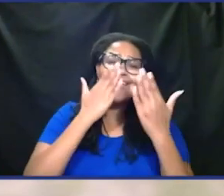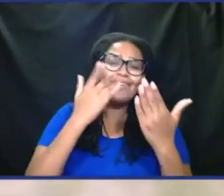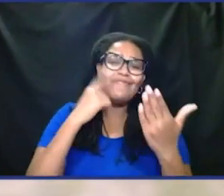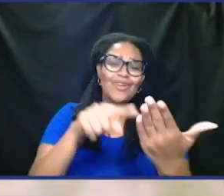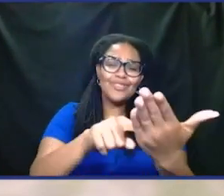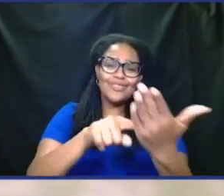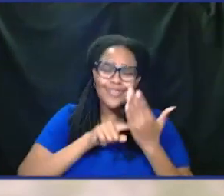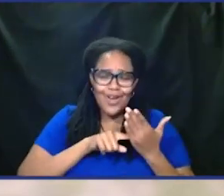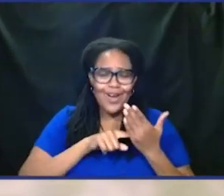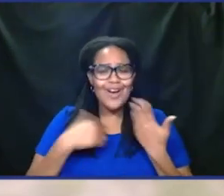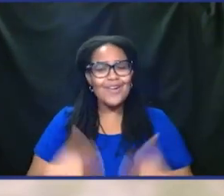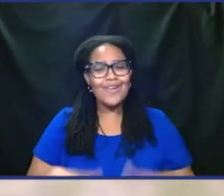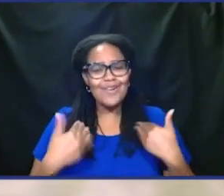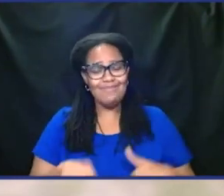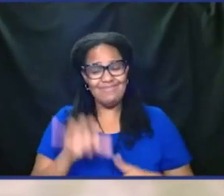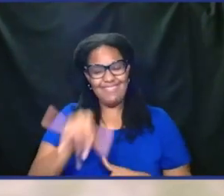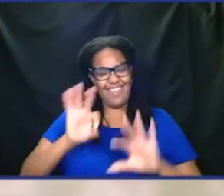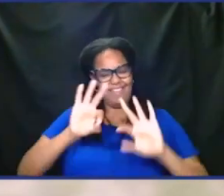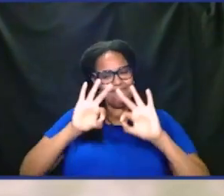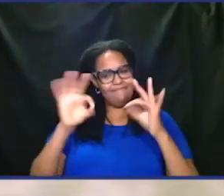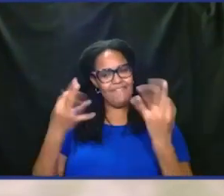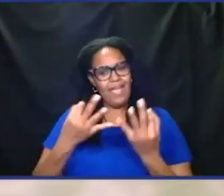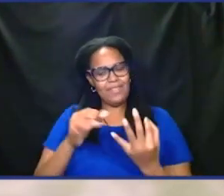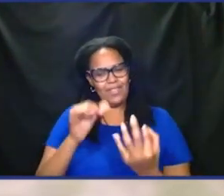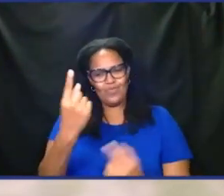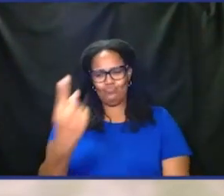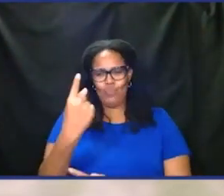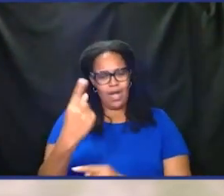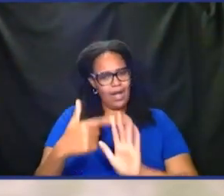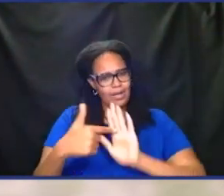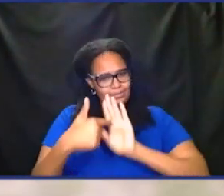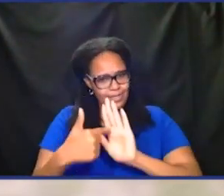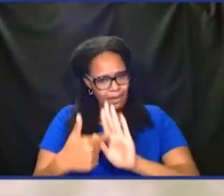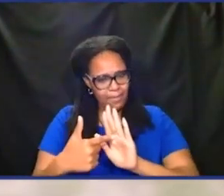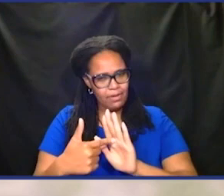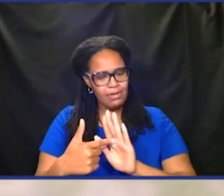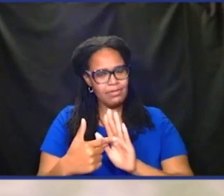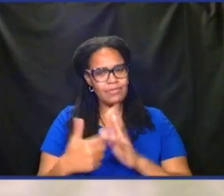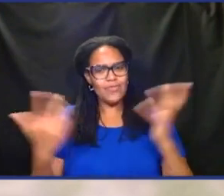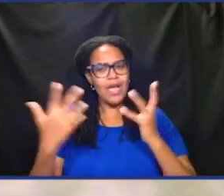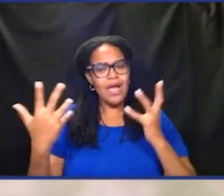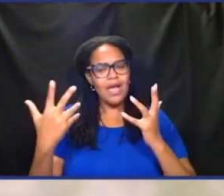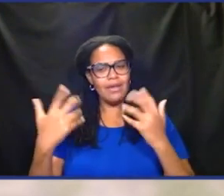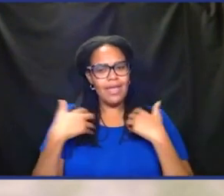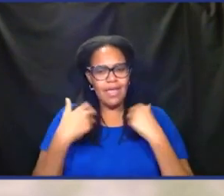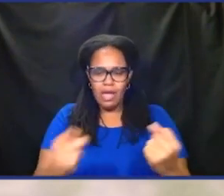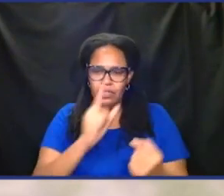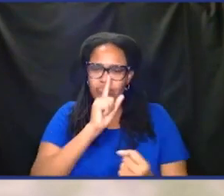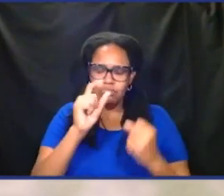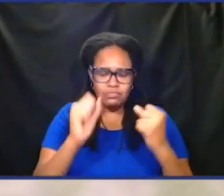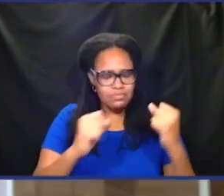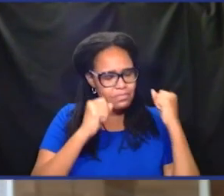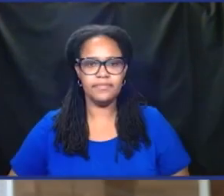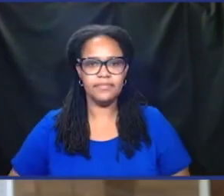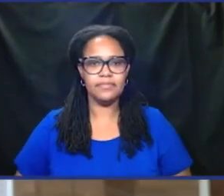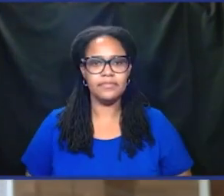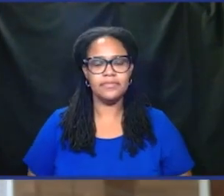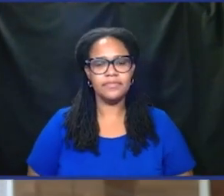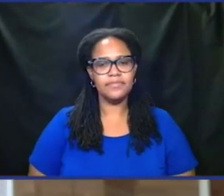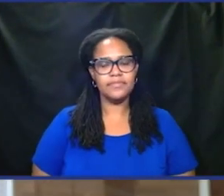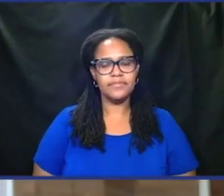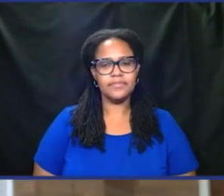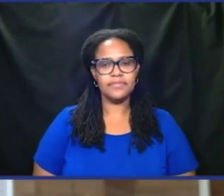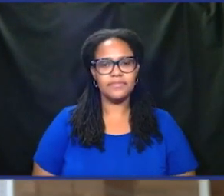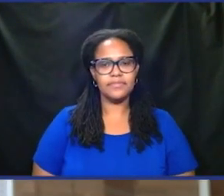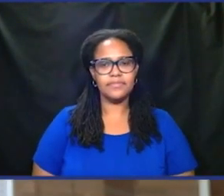that. That family is just an example of how powerful health is. Thank you. We're